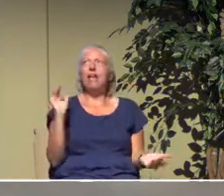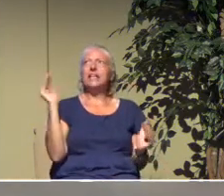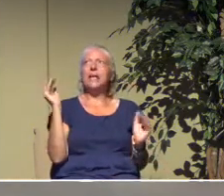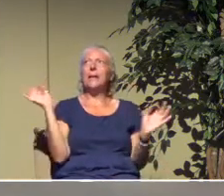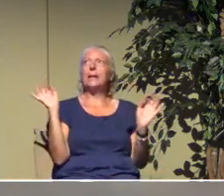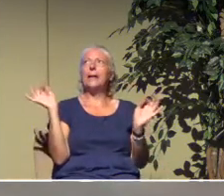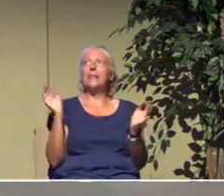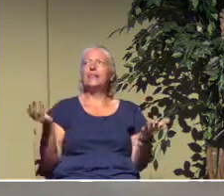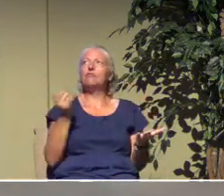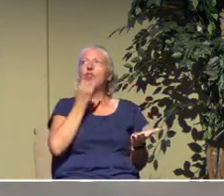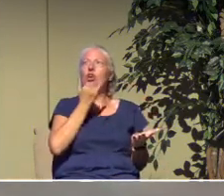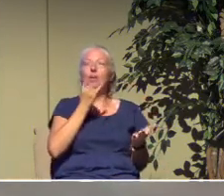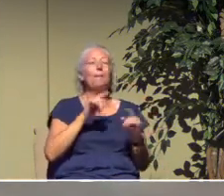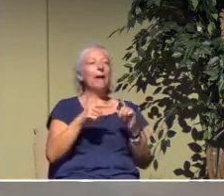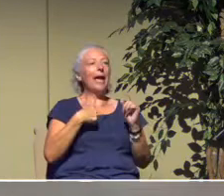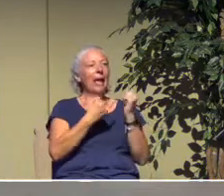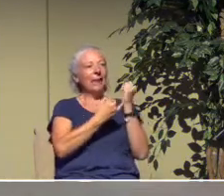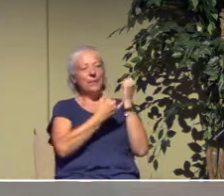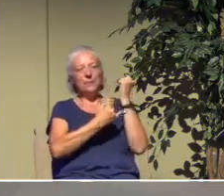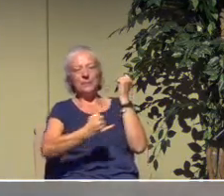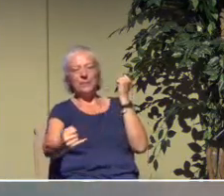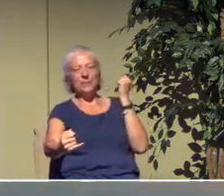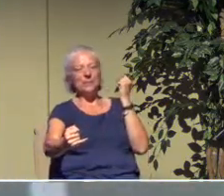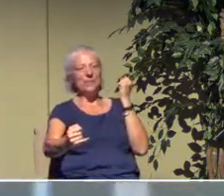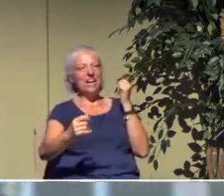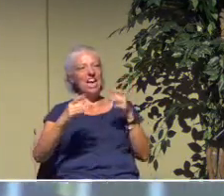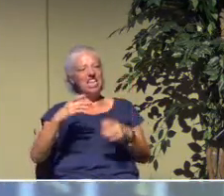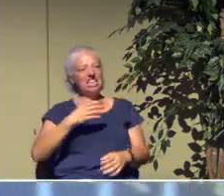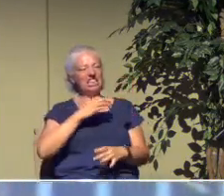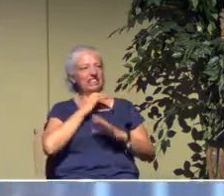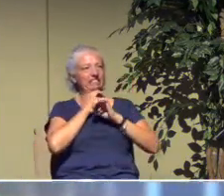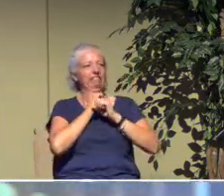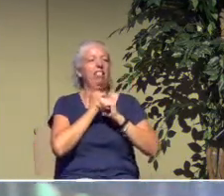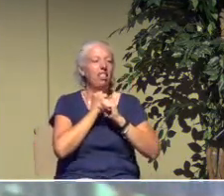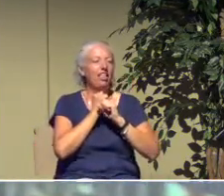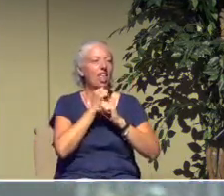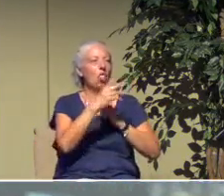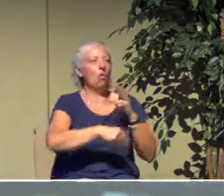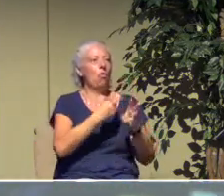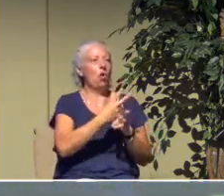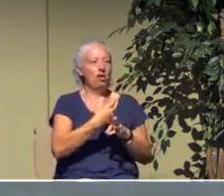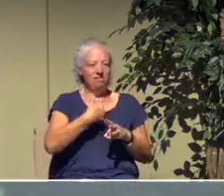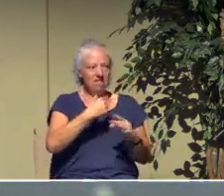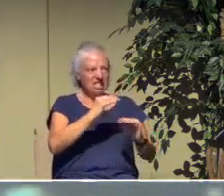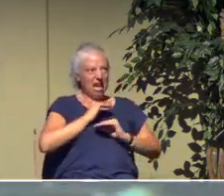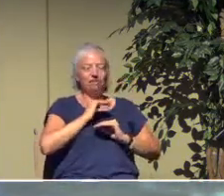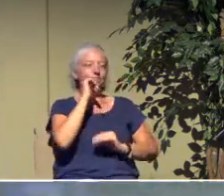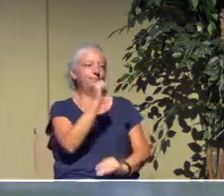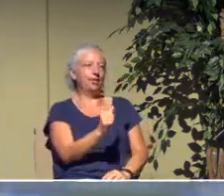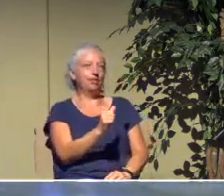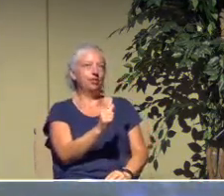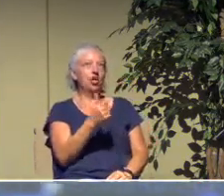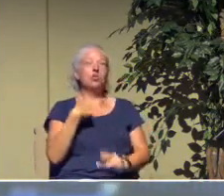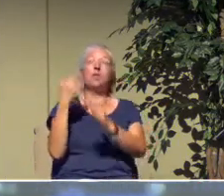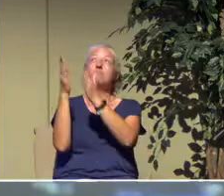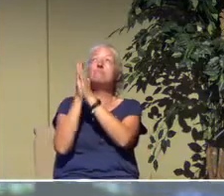I was completely attached to the things of this world, and I had no satisfaction. And so I prayed to God. I said, God, please